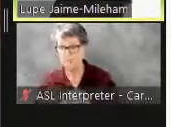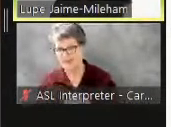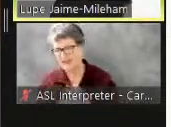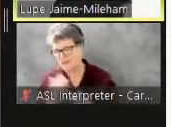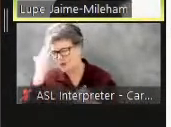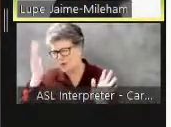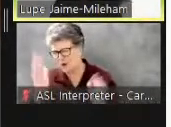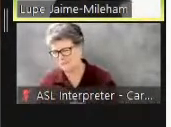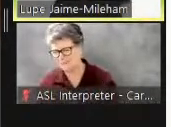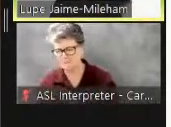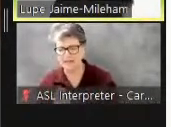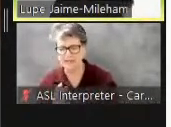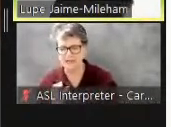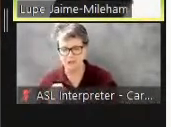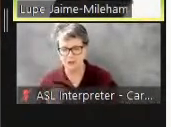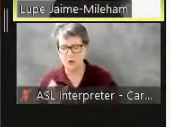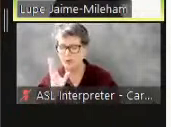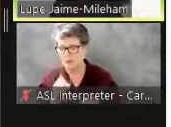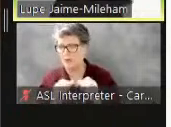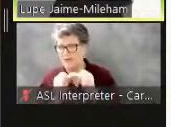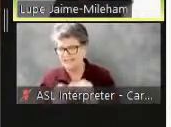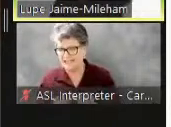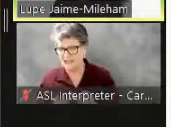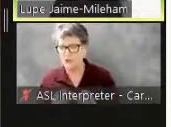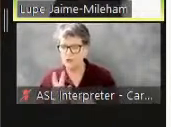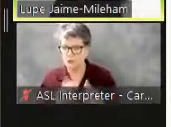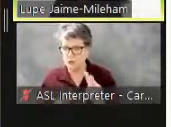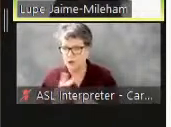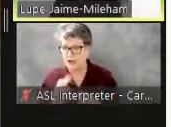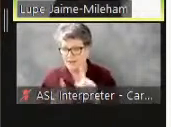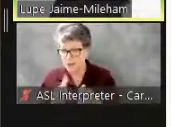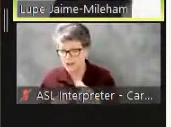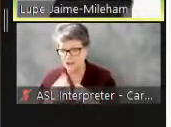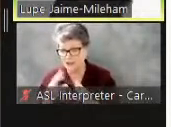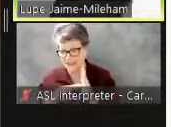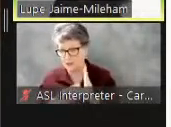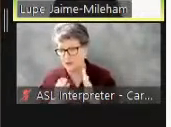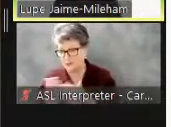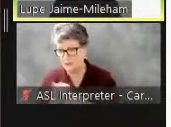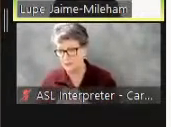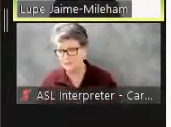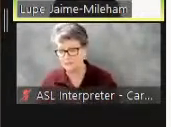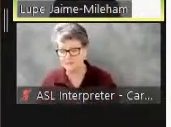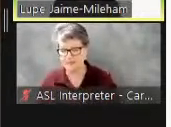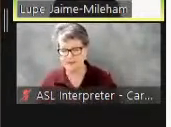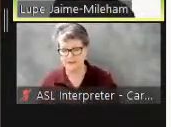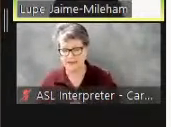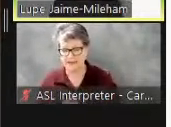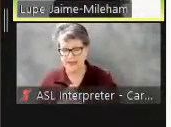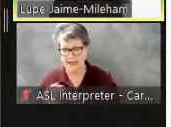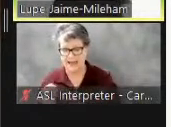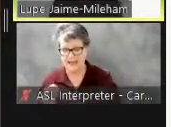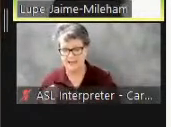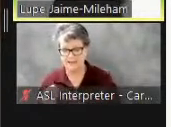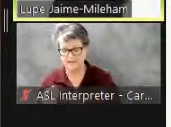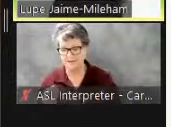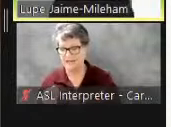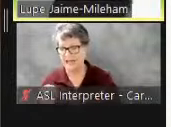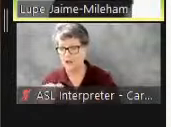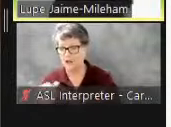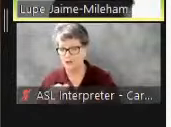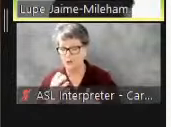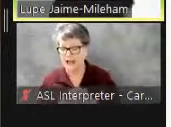that. And so we will continue to look at these and read through these questions and as well as